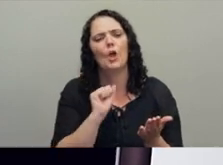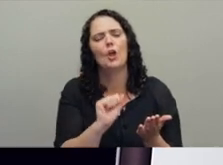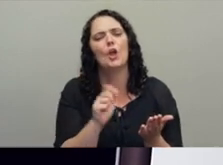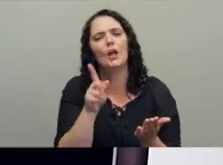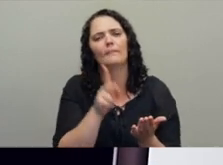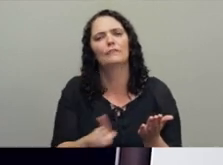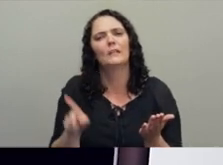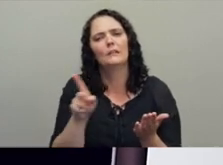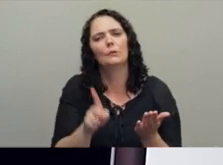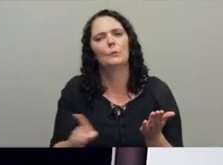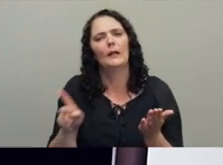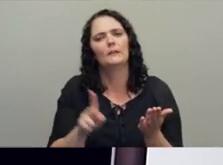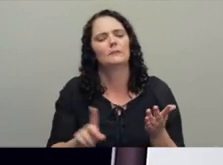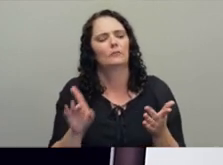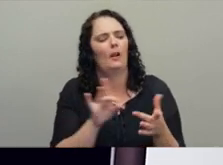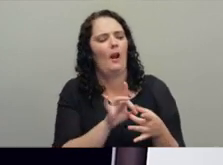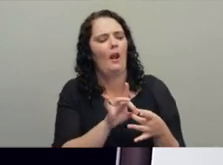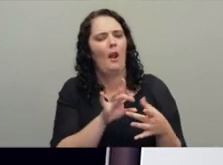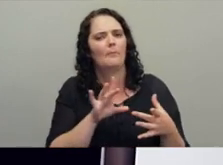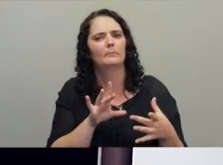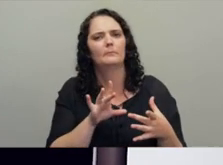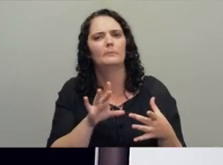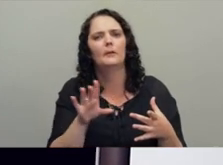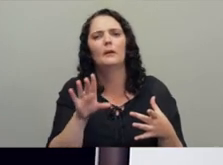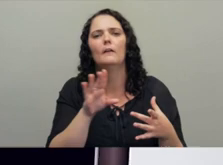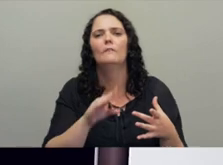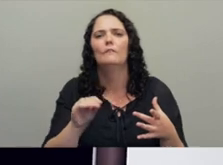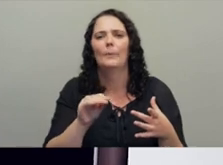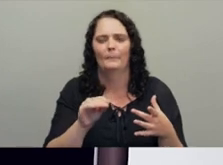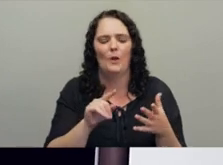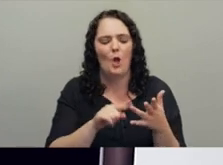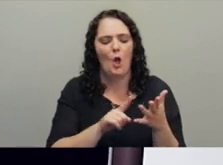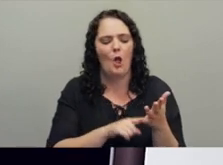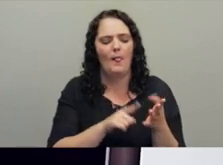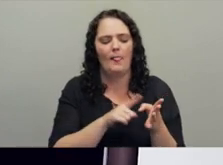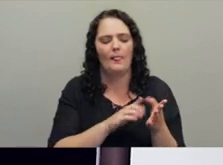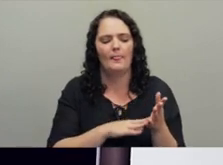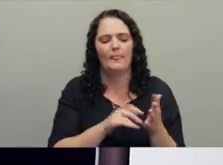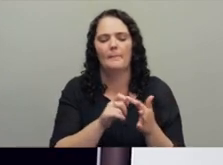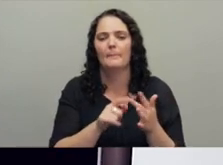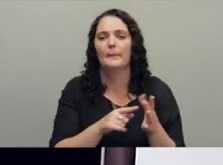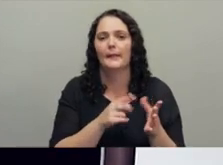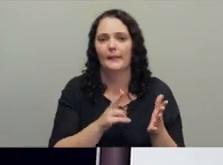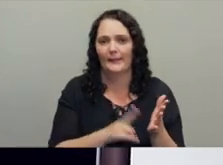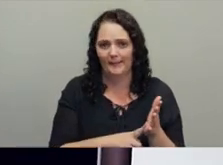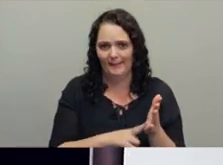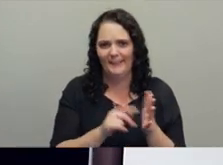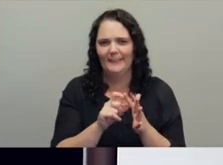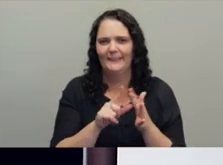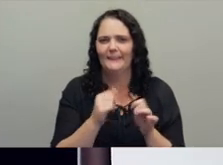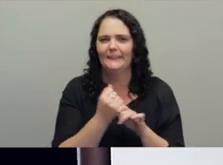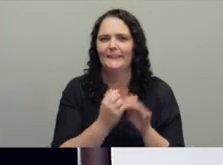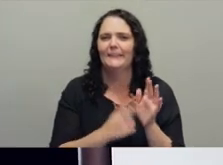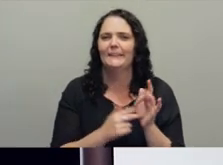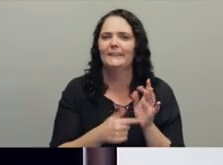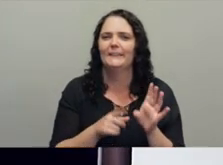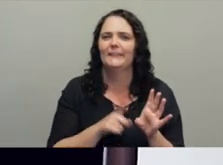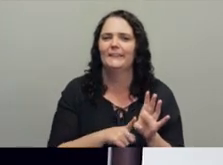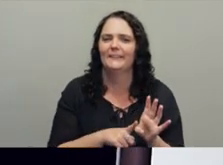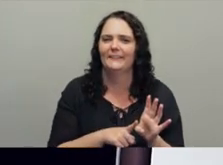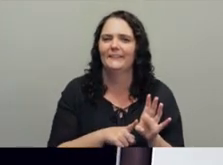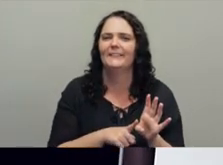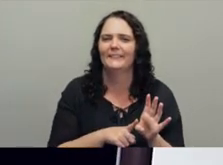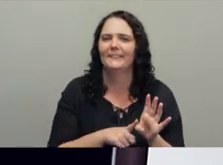frequent lapses from Olympian dignity, which I think might be one of the most 1950s quotes I've ever heard. All right, so there she